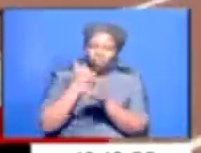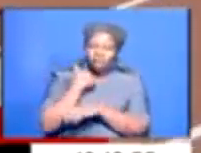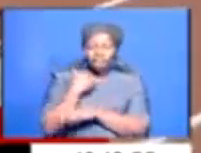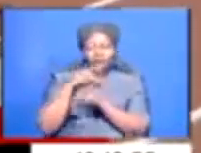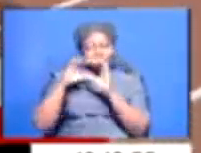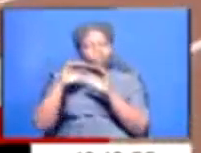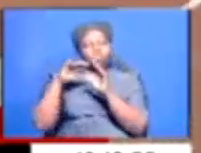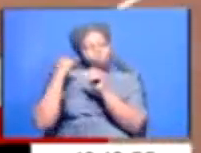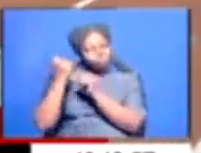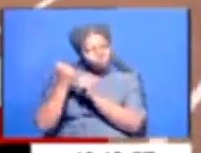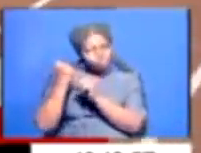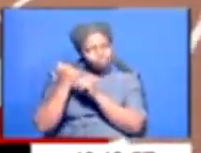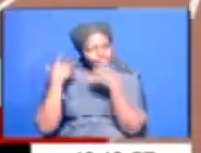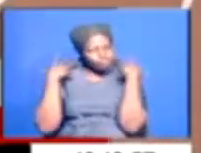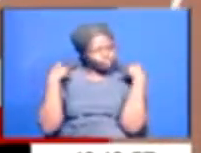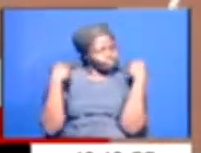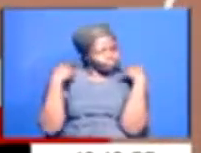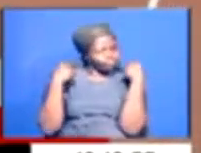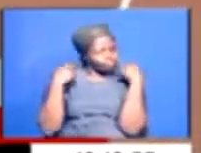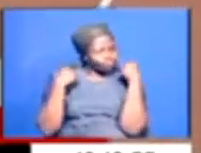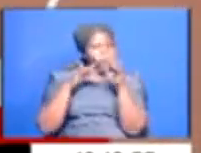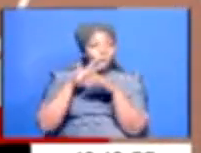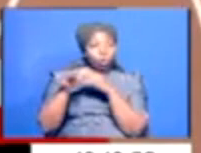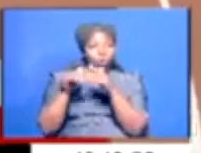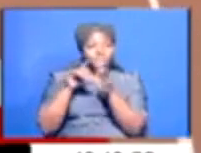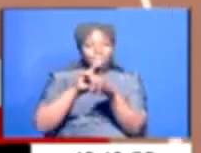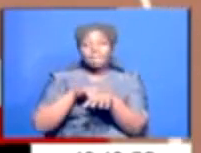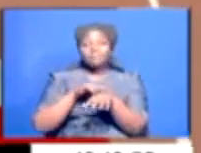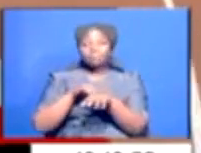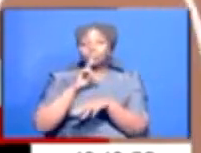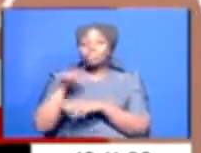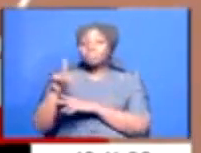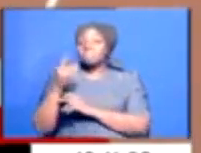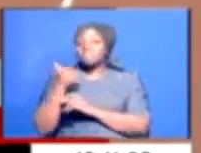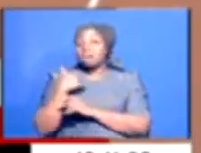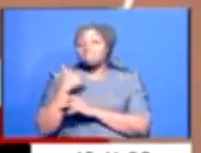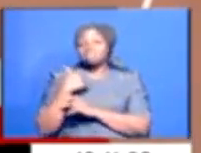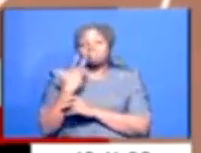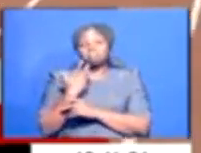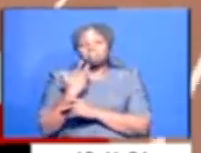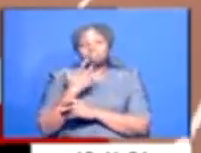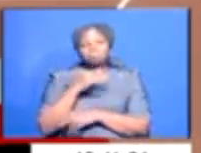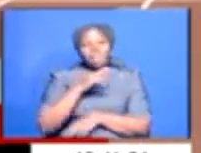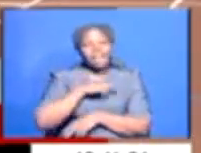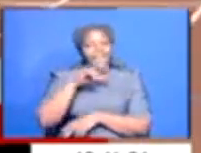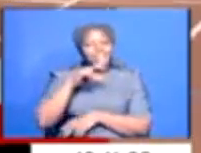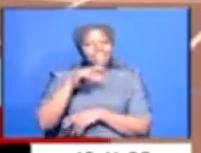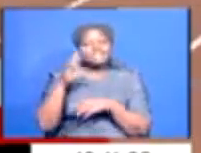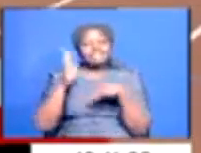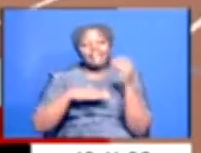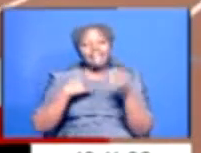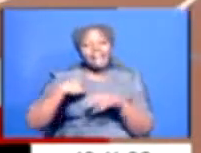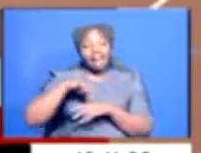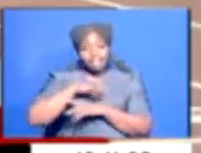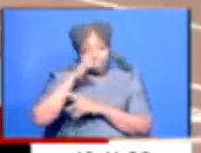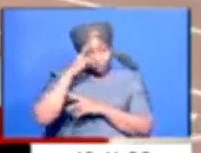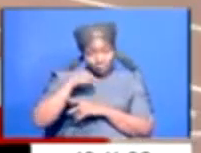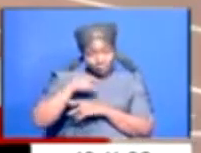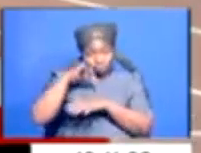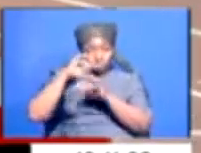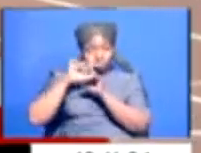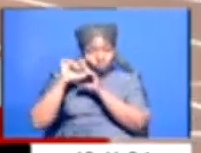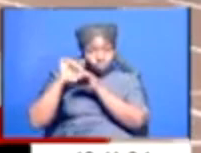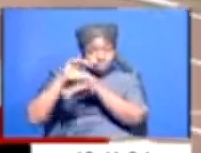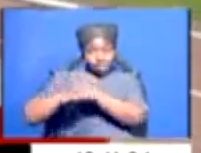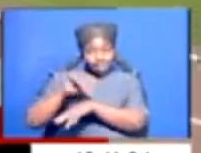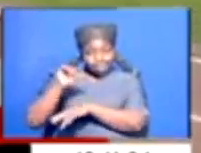added advantage over us because for me to get a gym, like I stay in Limuru, I have to come to Nairobi